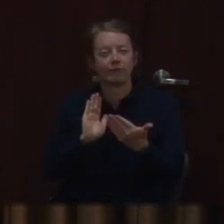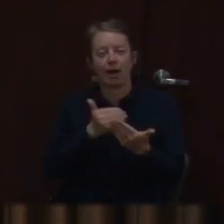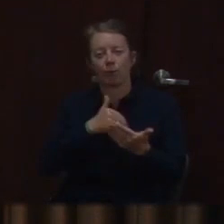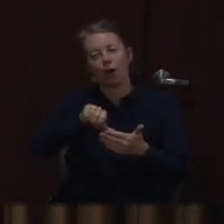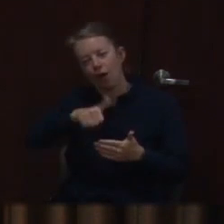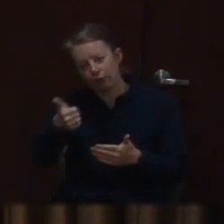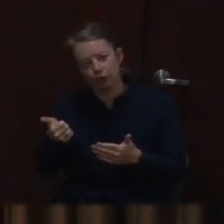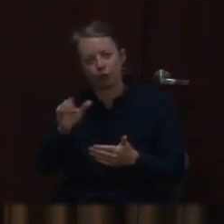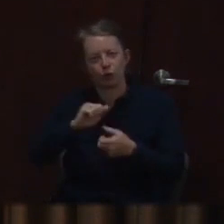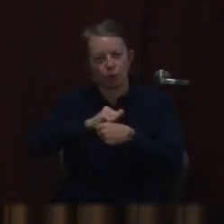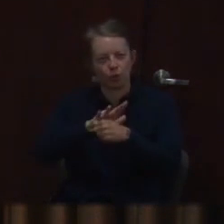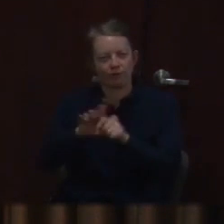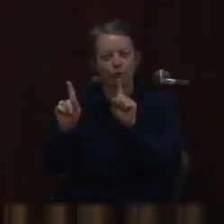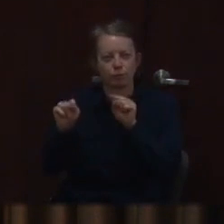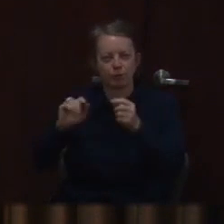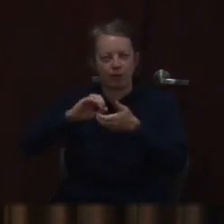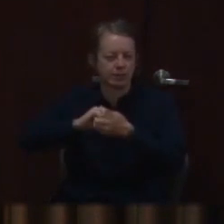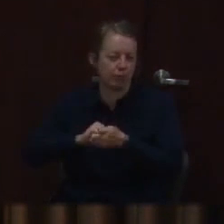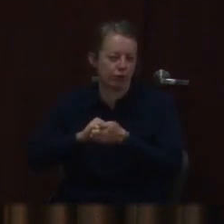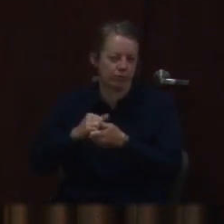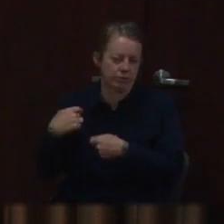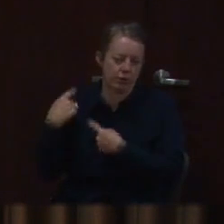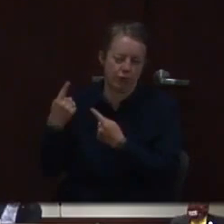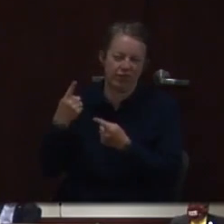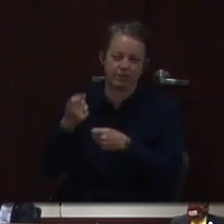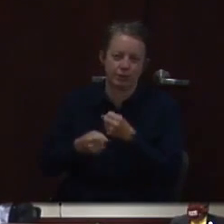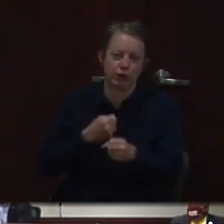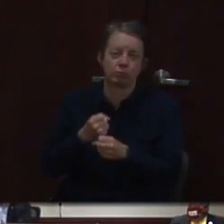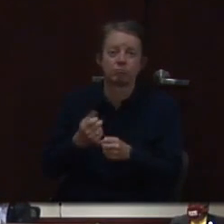partners in this last year. So thank you.